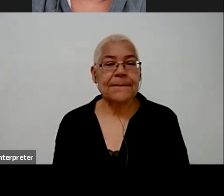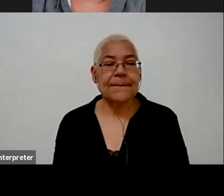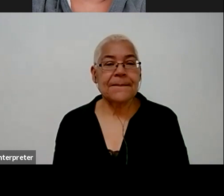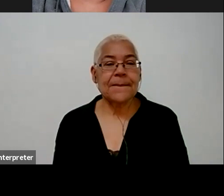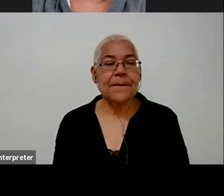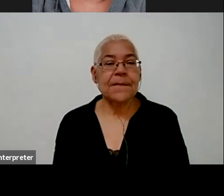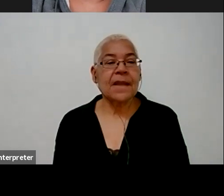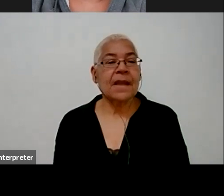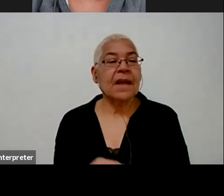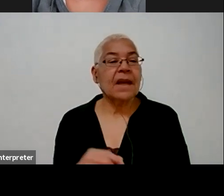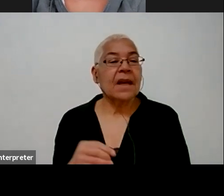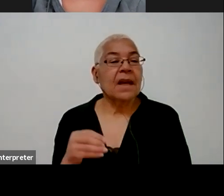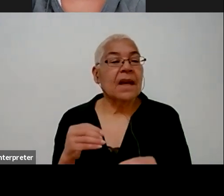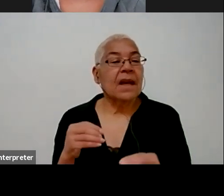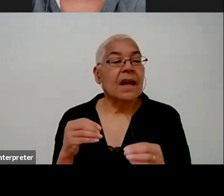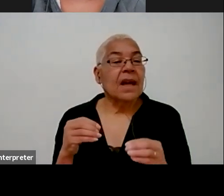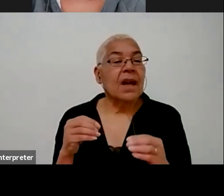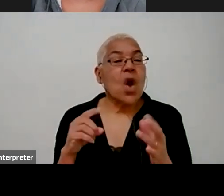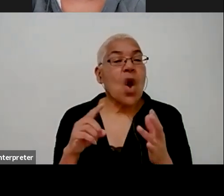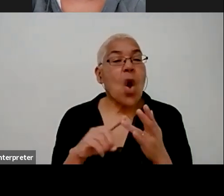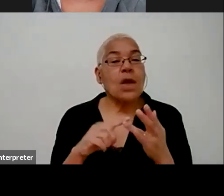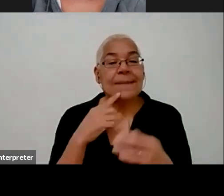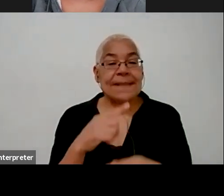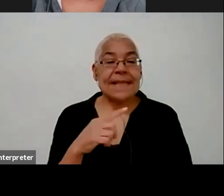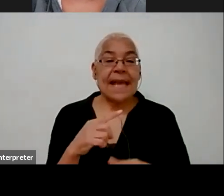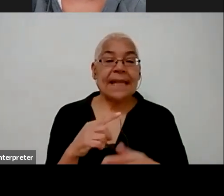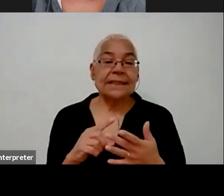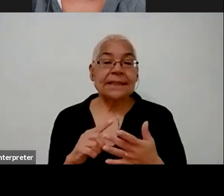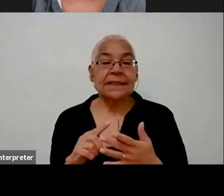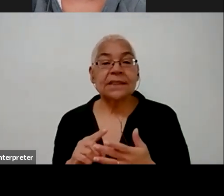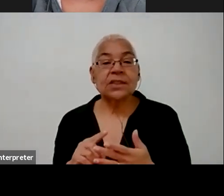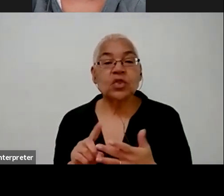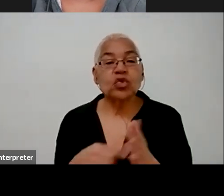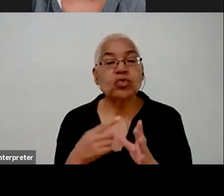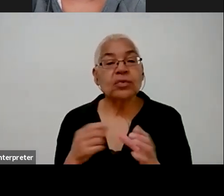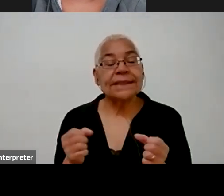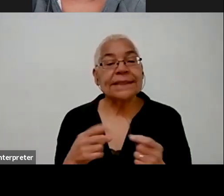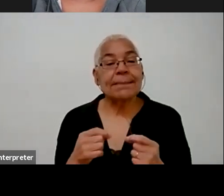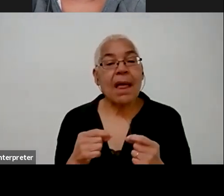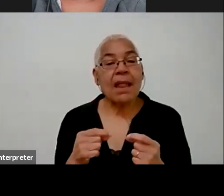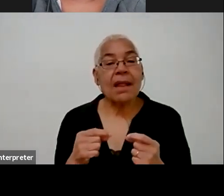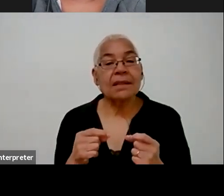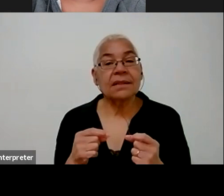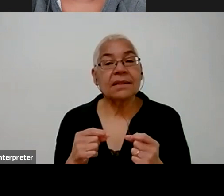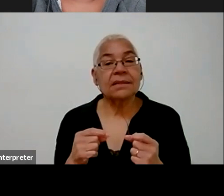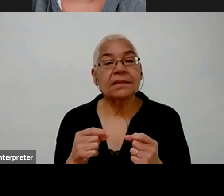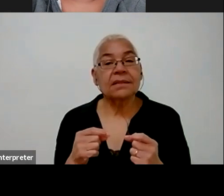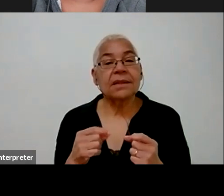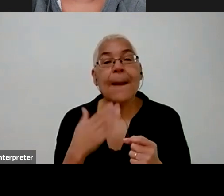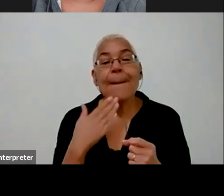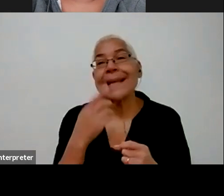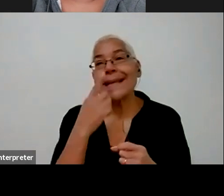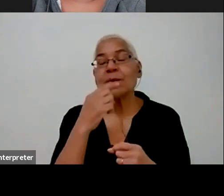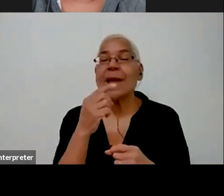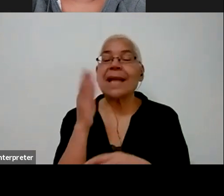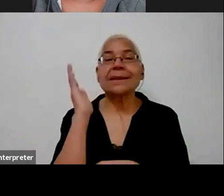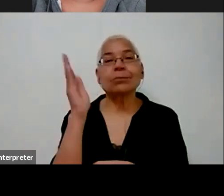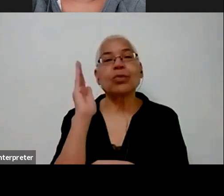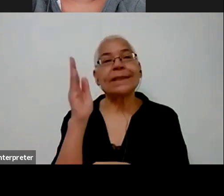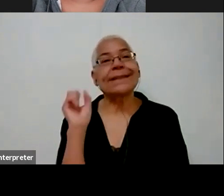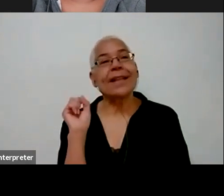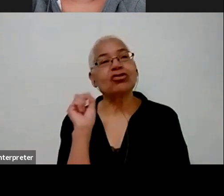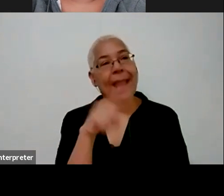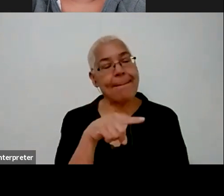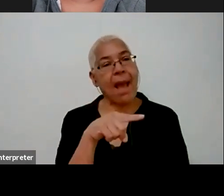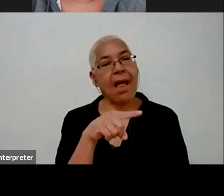Yeah, Tony, Junita's email is on the screen. Is there any possibility that you can email her the presentation